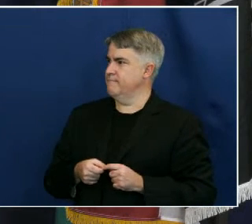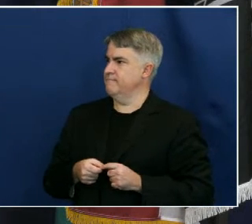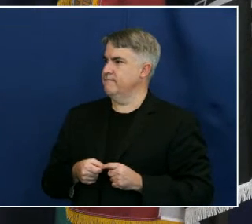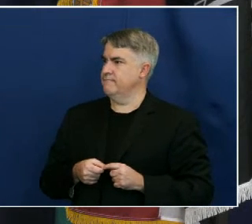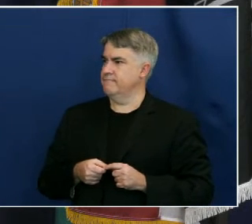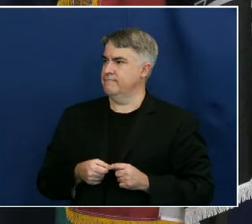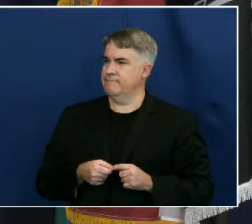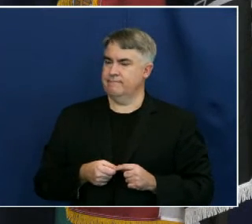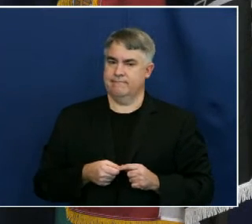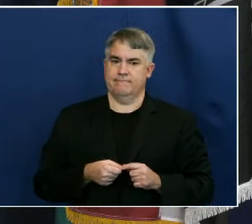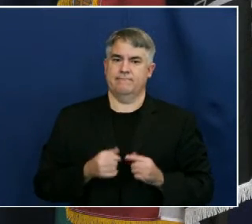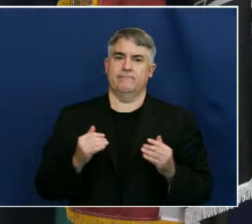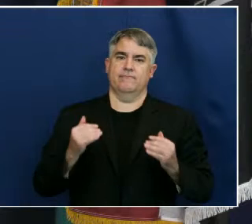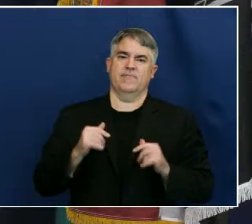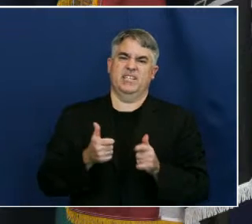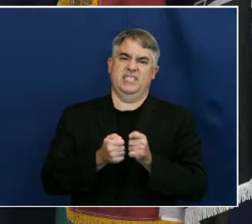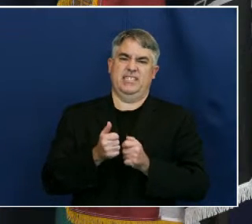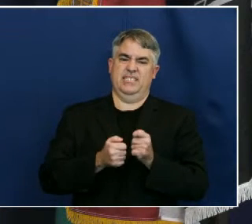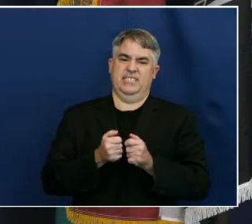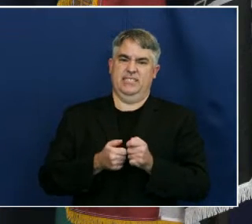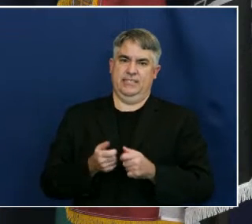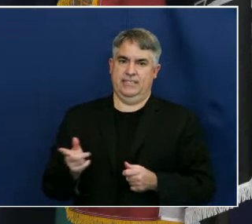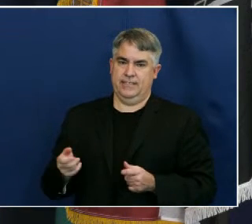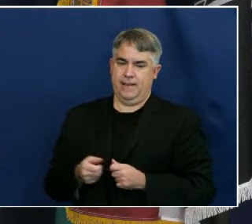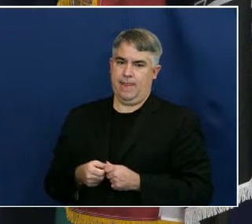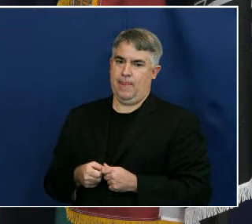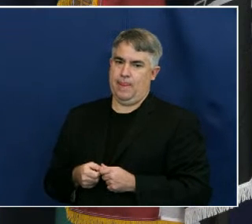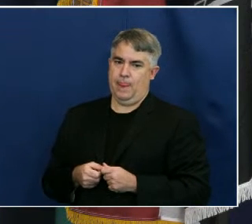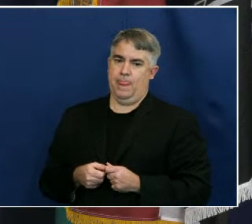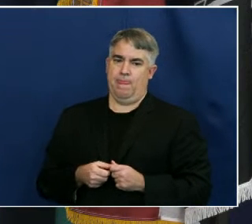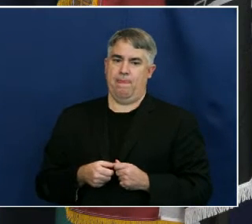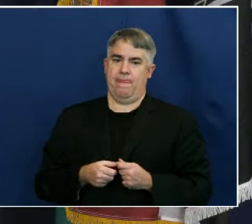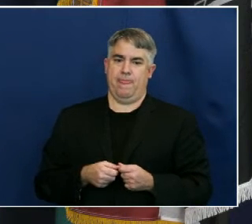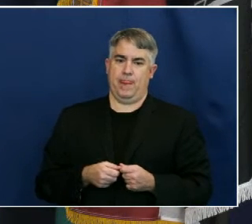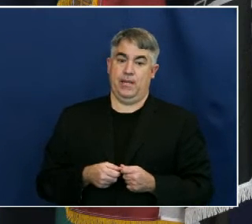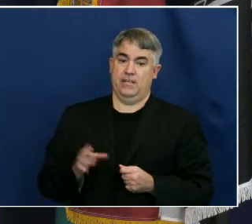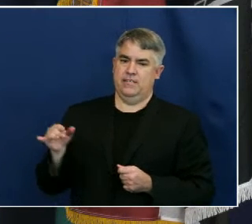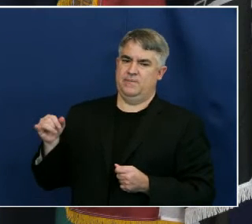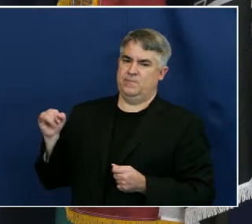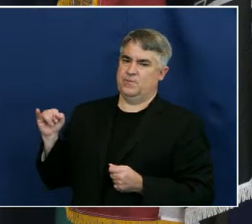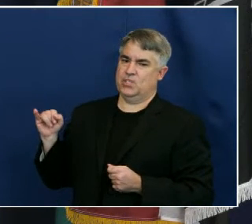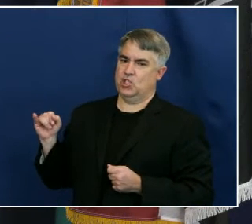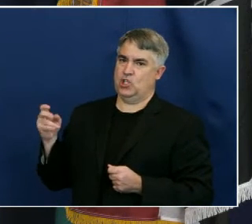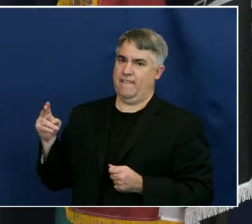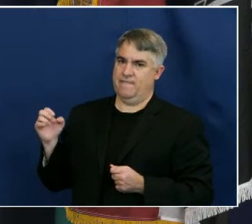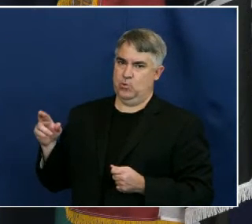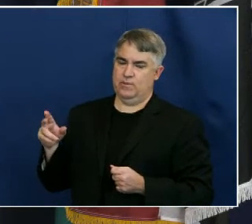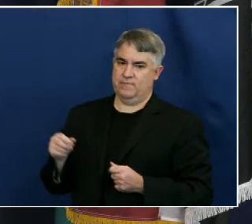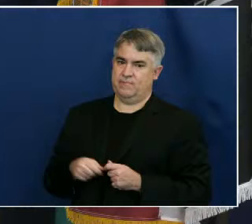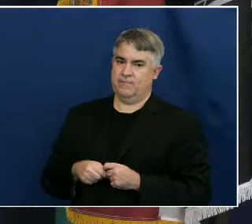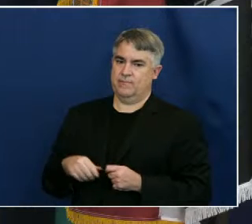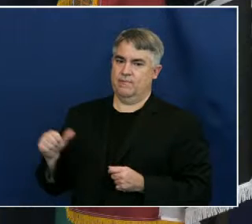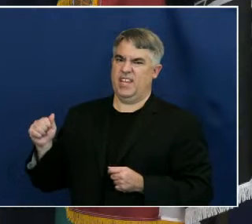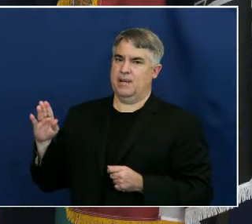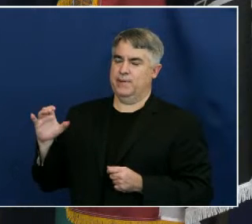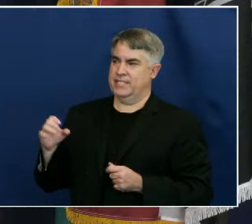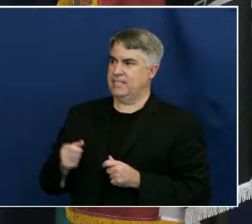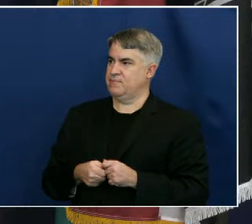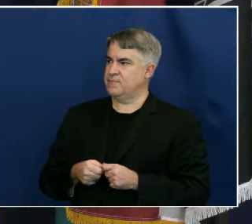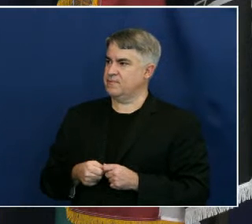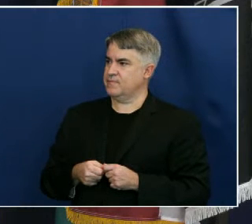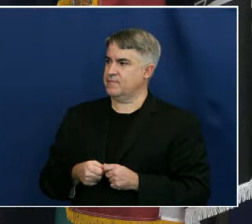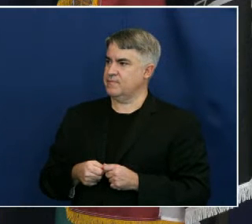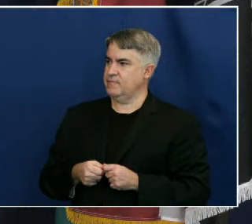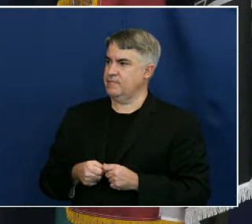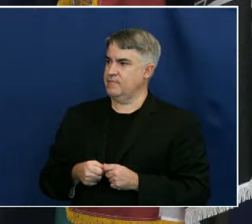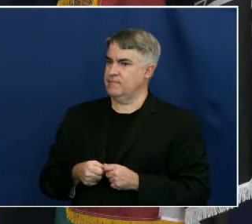All right, let's go to our texting questions. This question is from Jennifer De La Cruz with ABC 10 News. Now that youth and